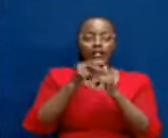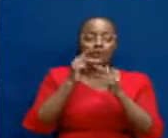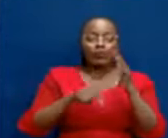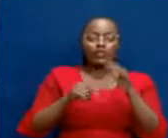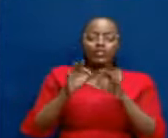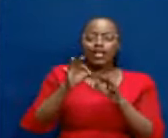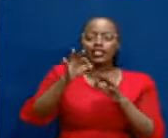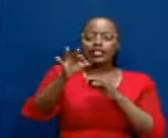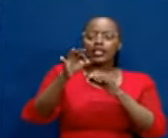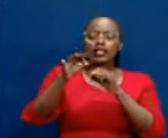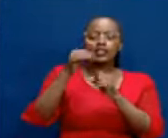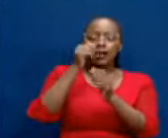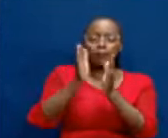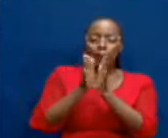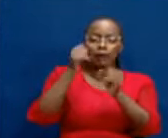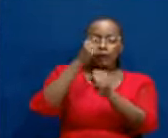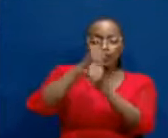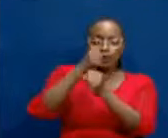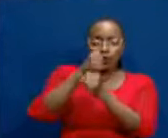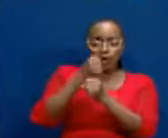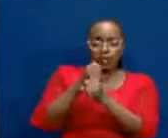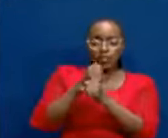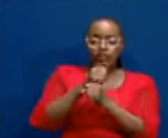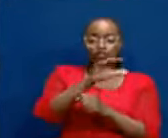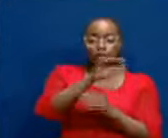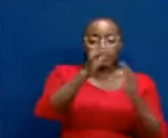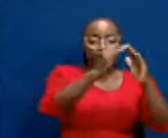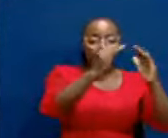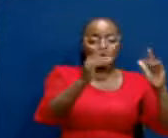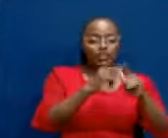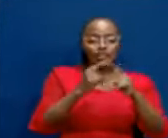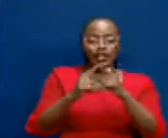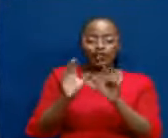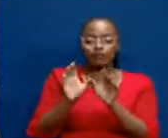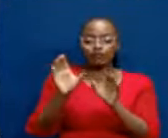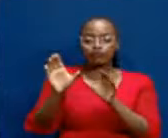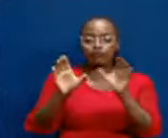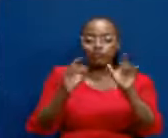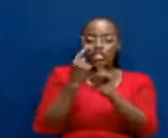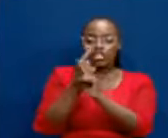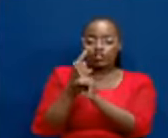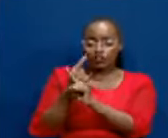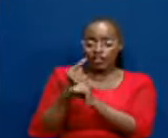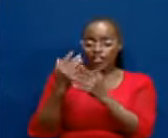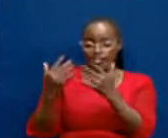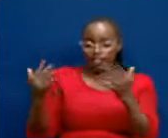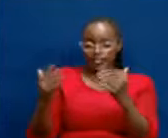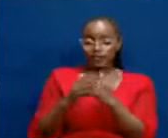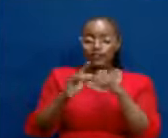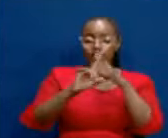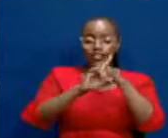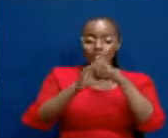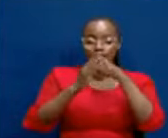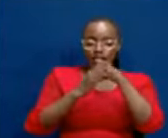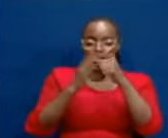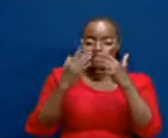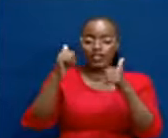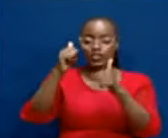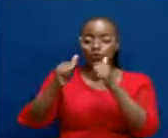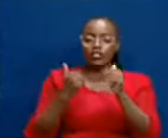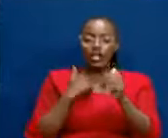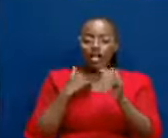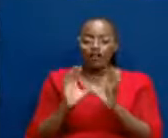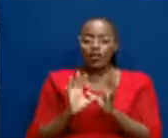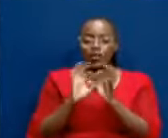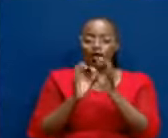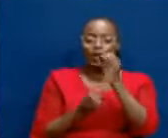extended public works, whereby you take the house and you disaggregate it into components. We have got 69 items that are ring fence that